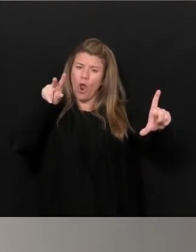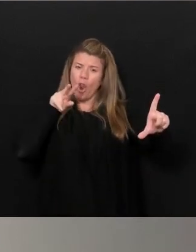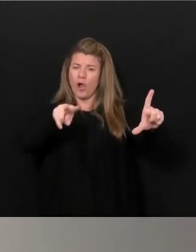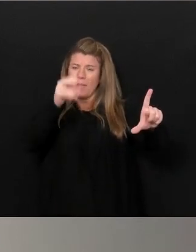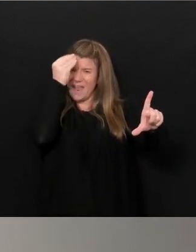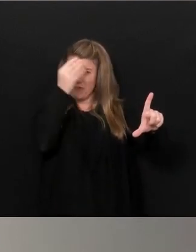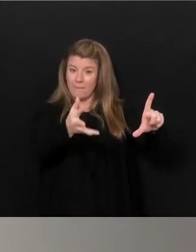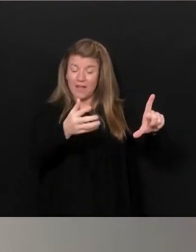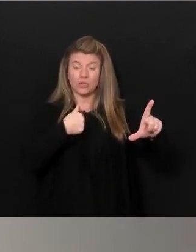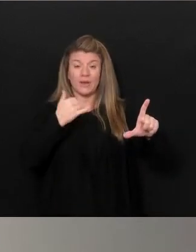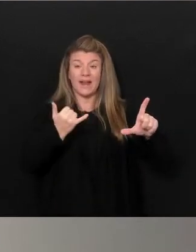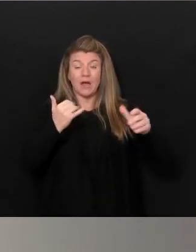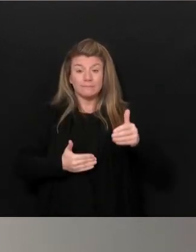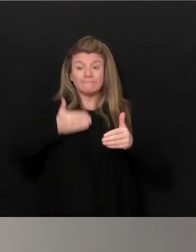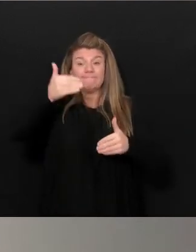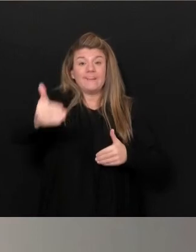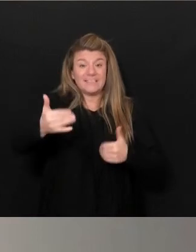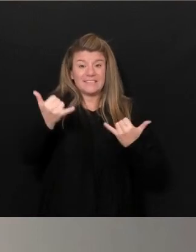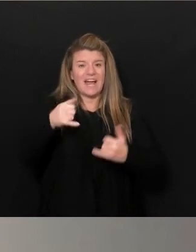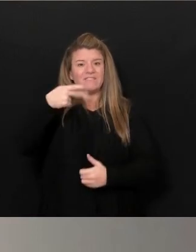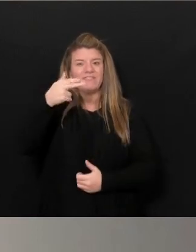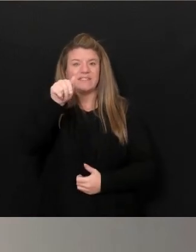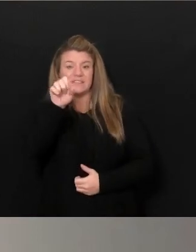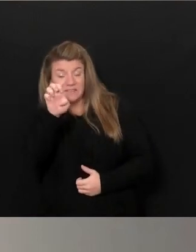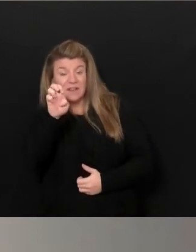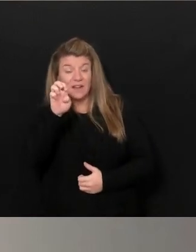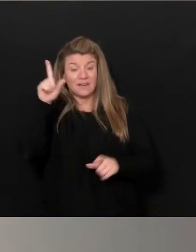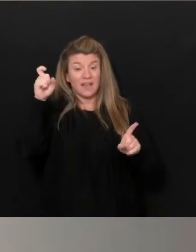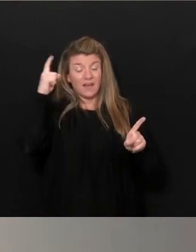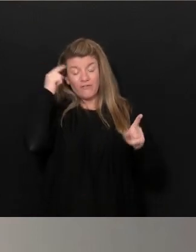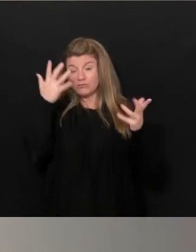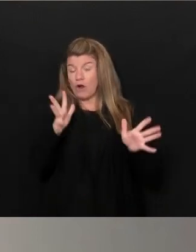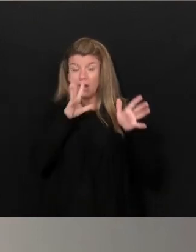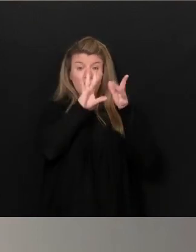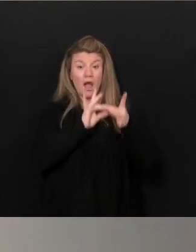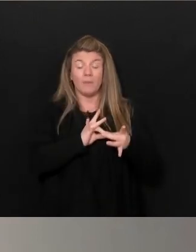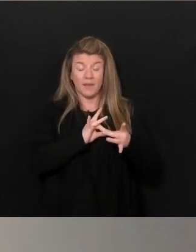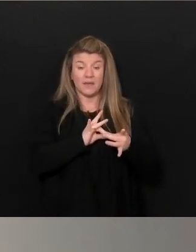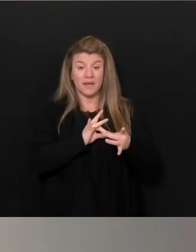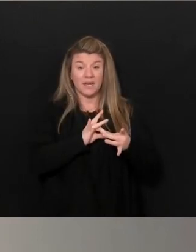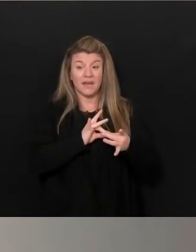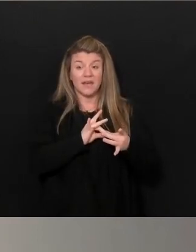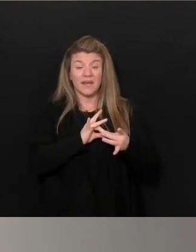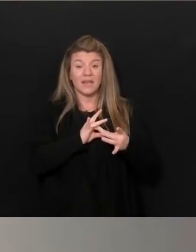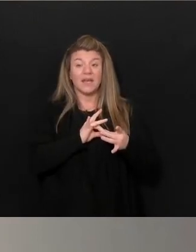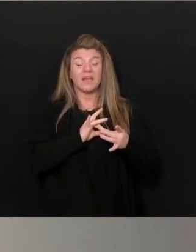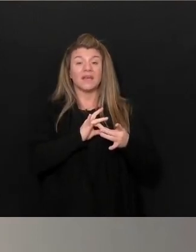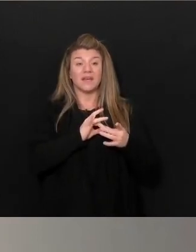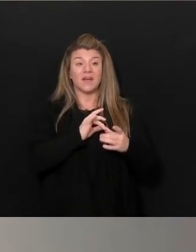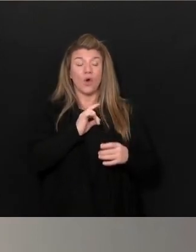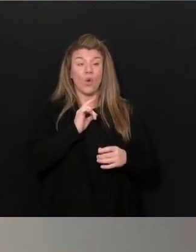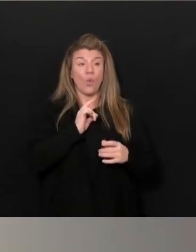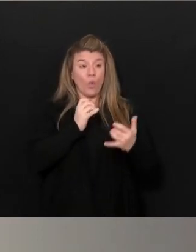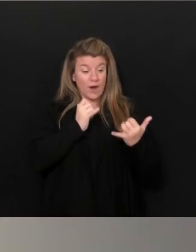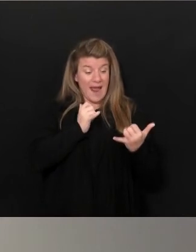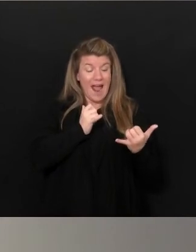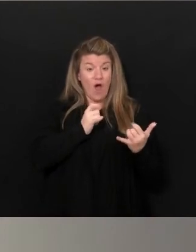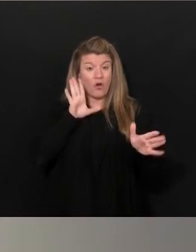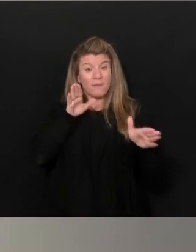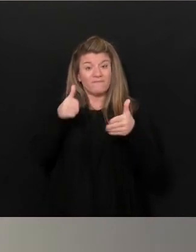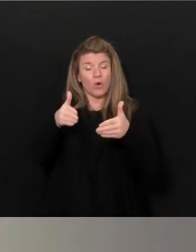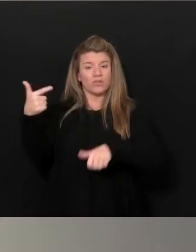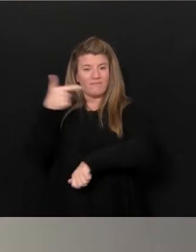we enter the next phase of this, as the governor spoke to and Clay spoke to, we're going to be focusing